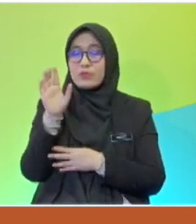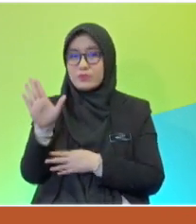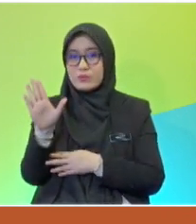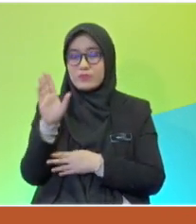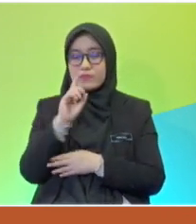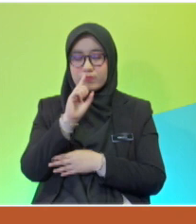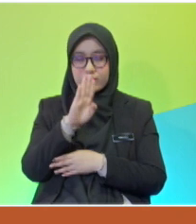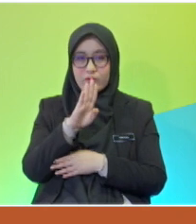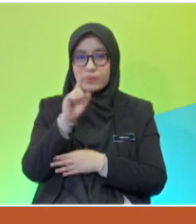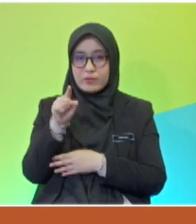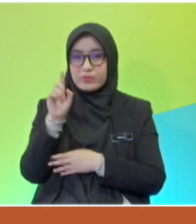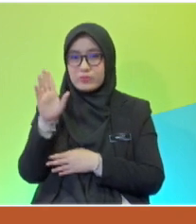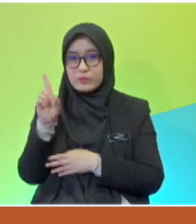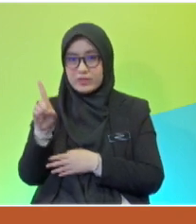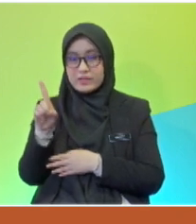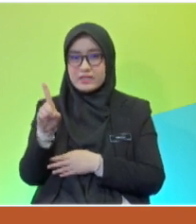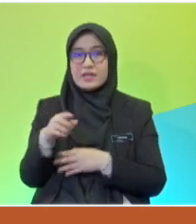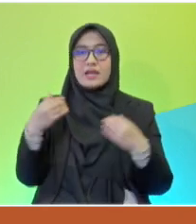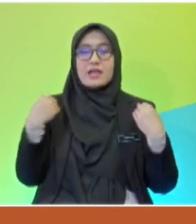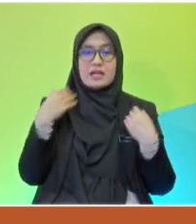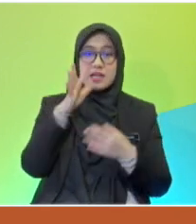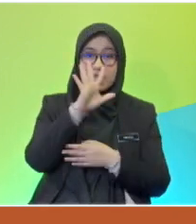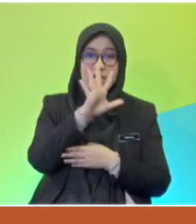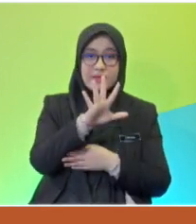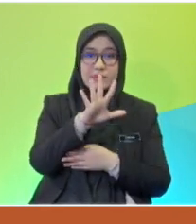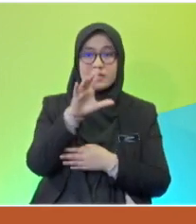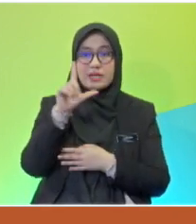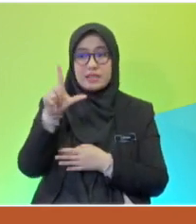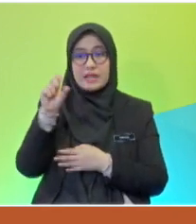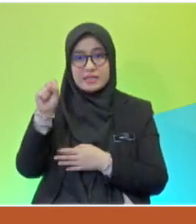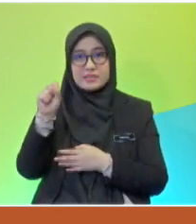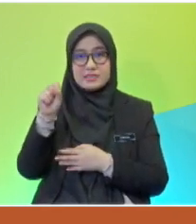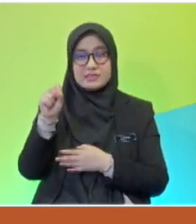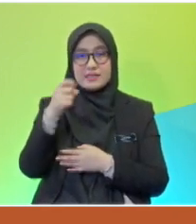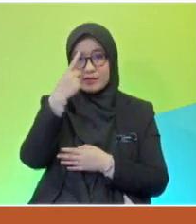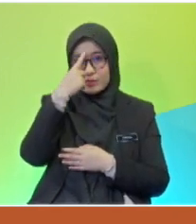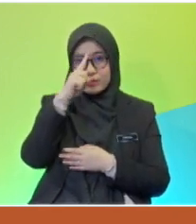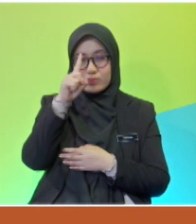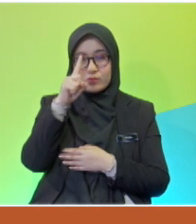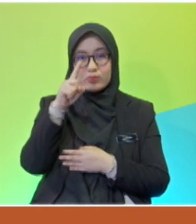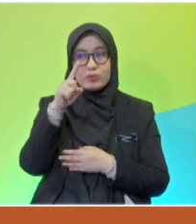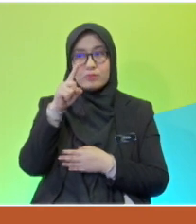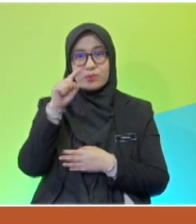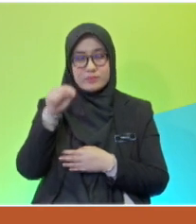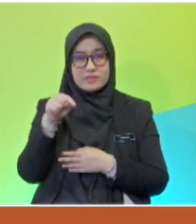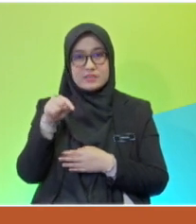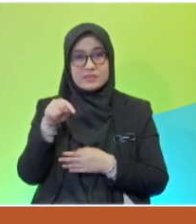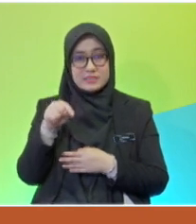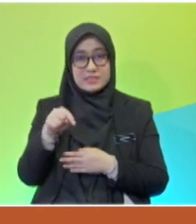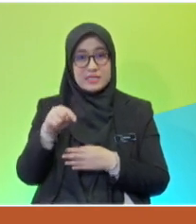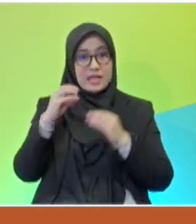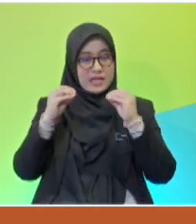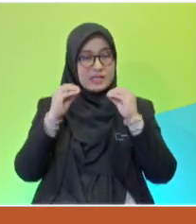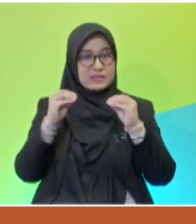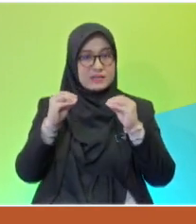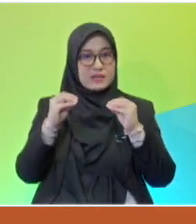are 5 learning standards that need to be taught throughout the year. All right, and as you can see, the learning